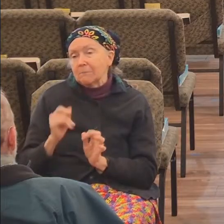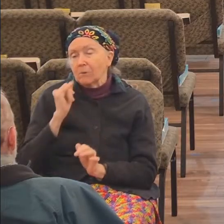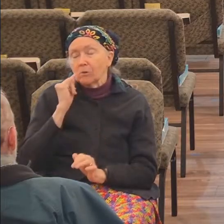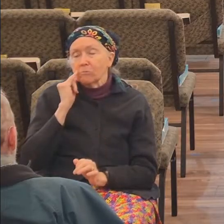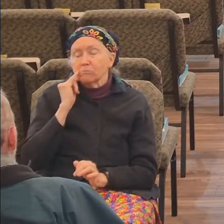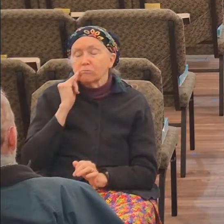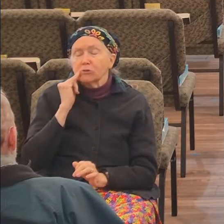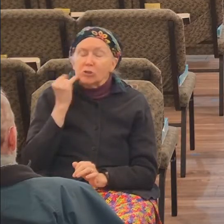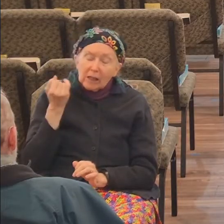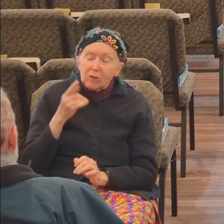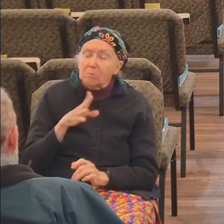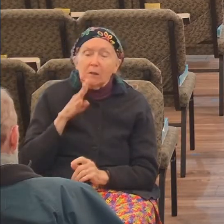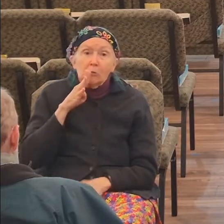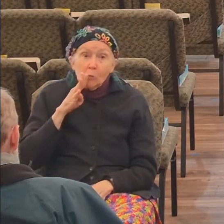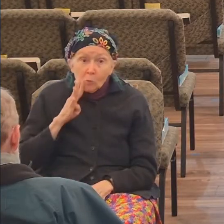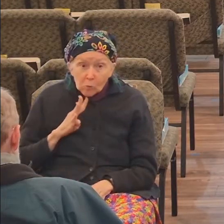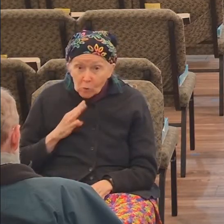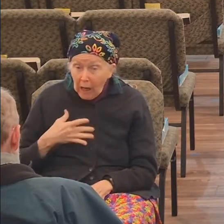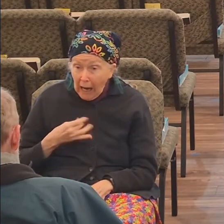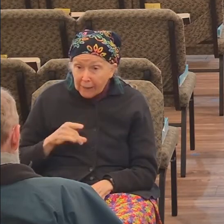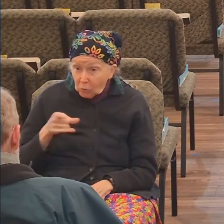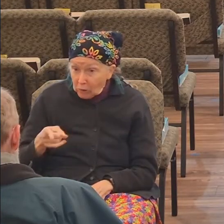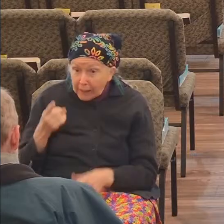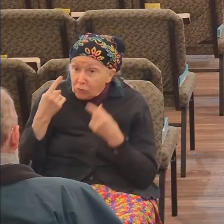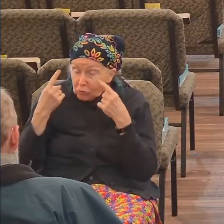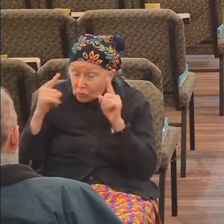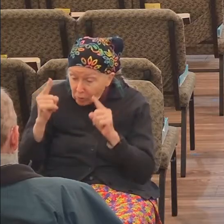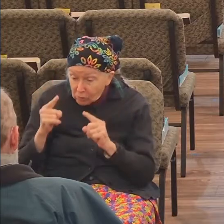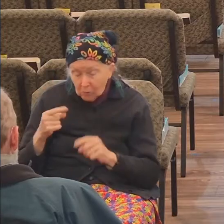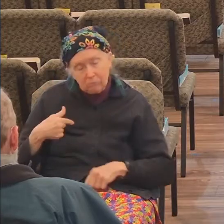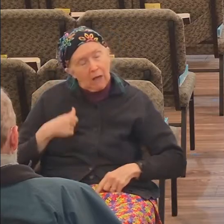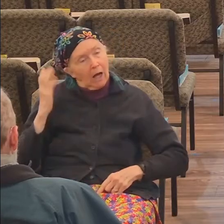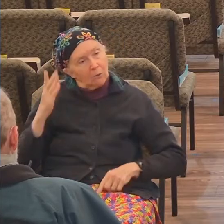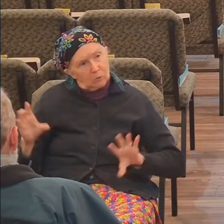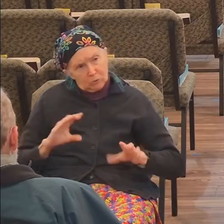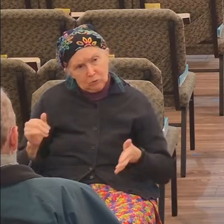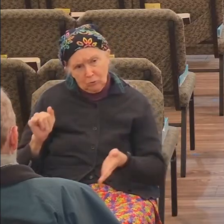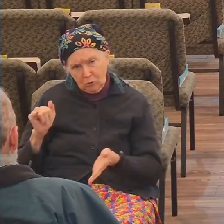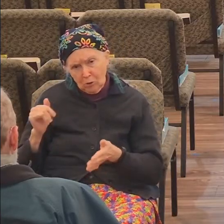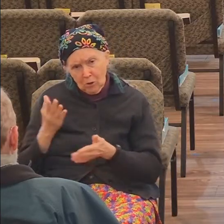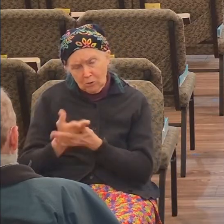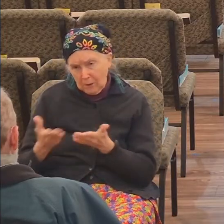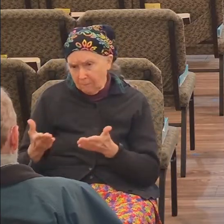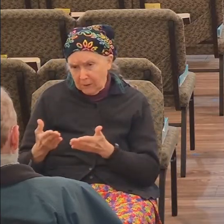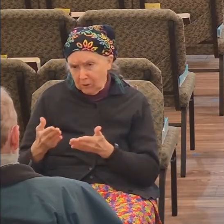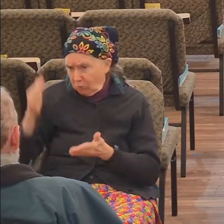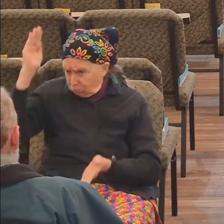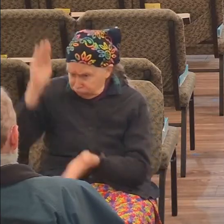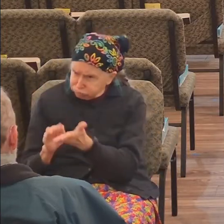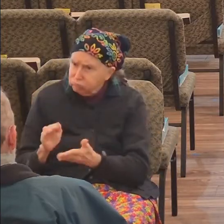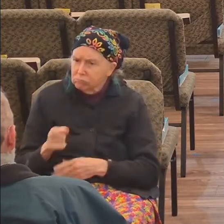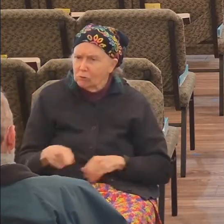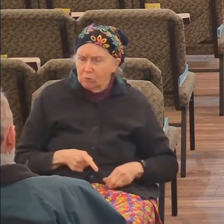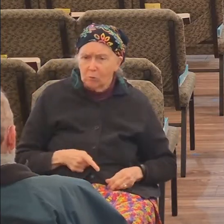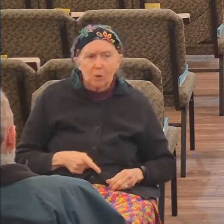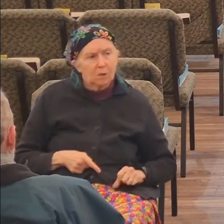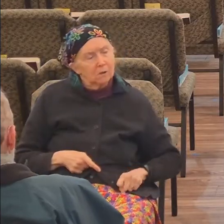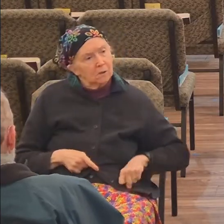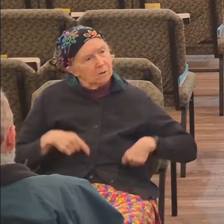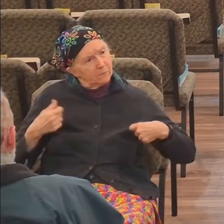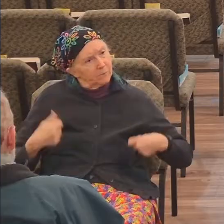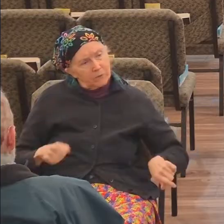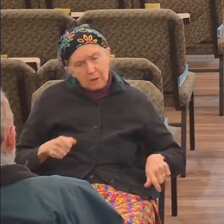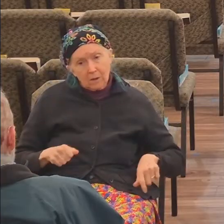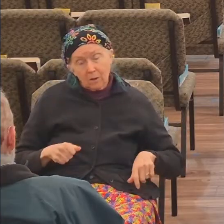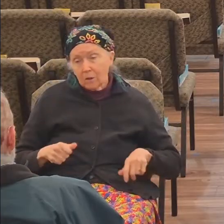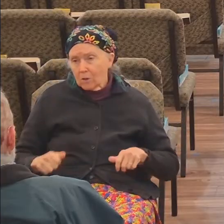don't like the fact that you're being successful, and I'm going to do some things to cut you down. We're going to turn it down a notch, okay? And so they're being very